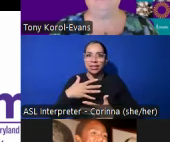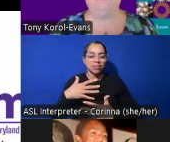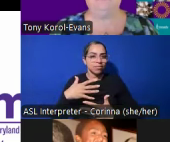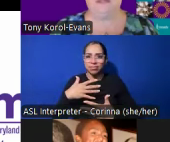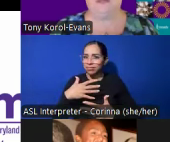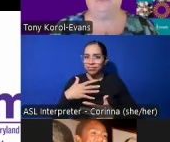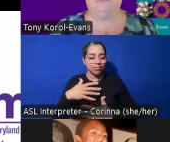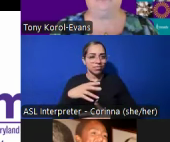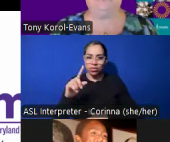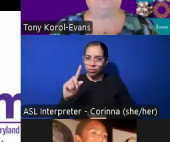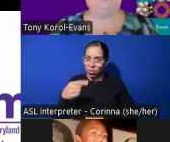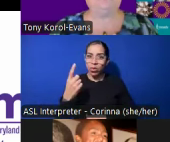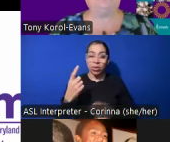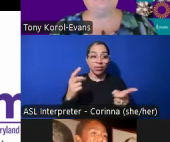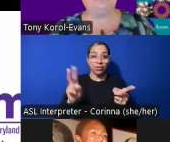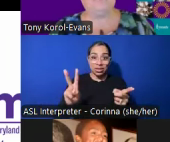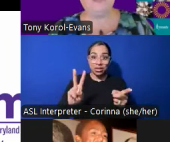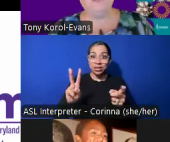it's intimidating.